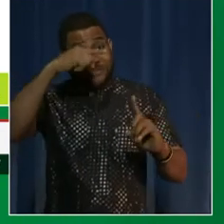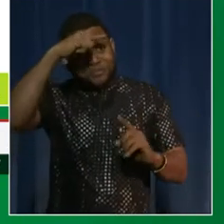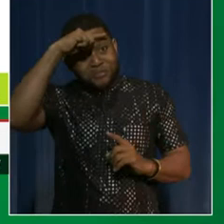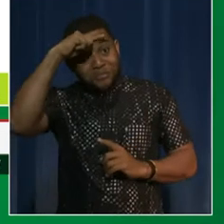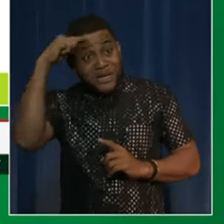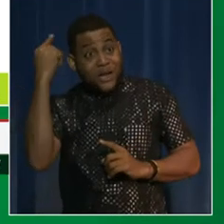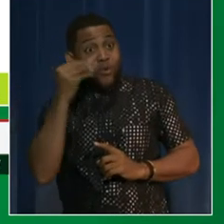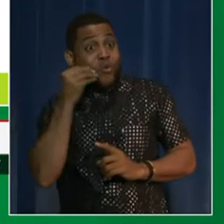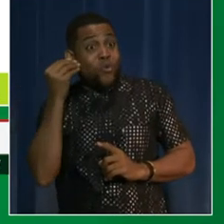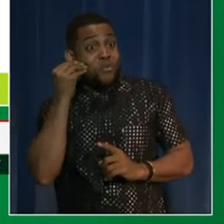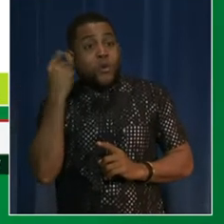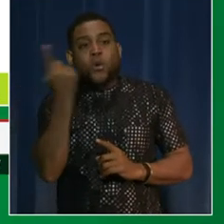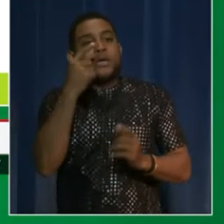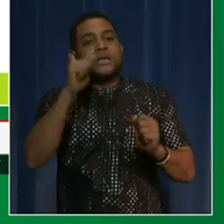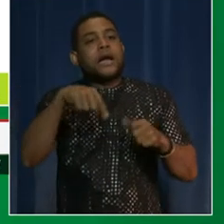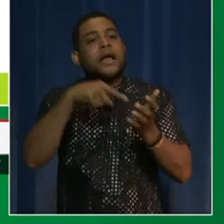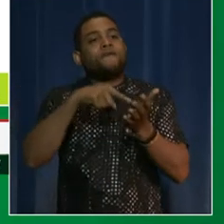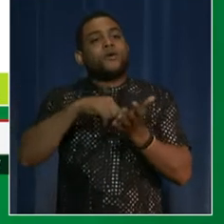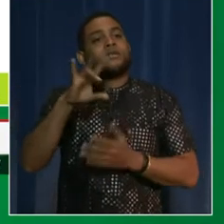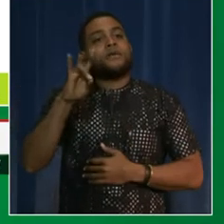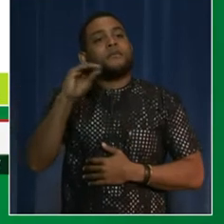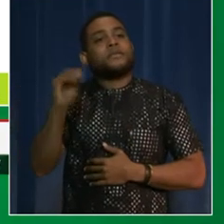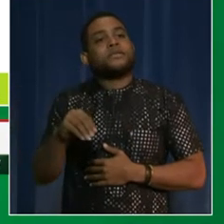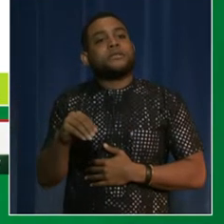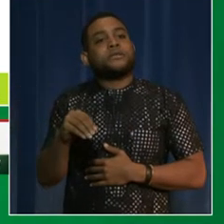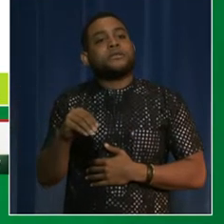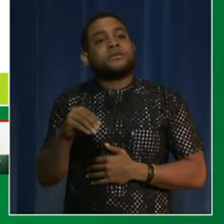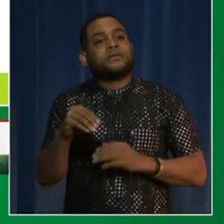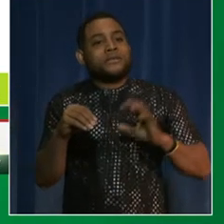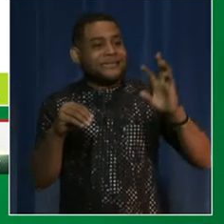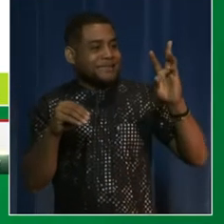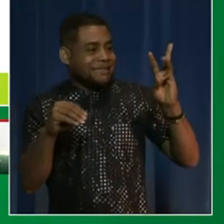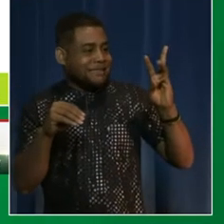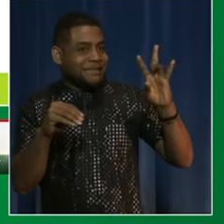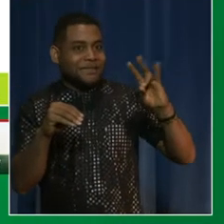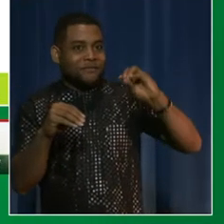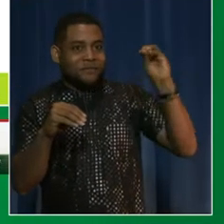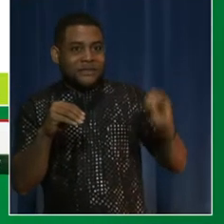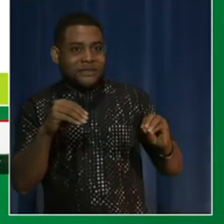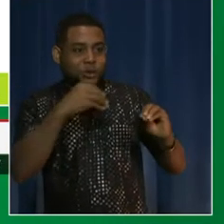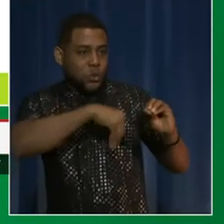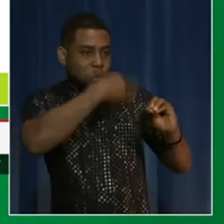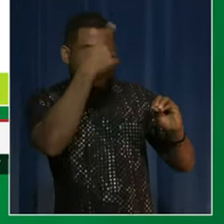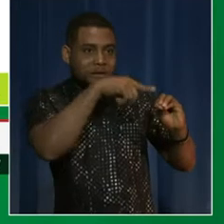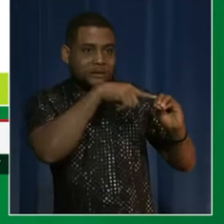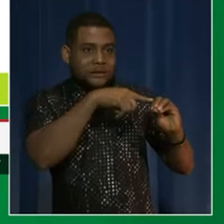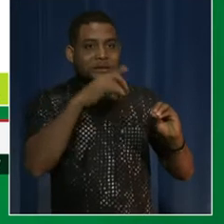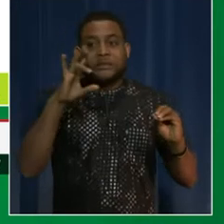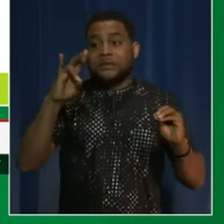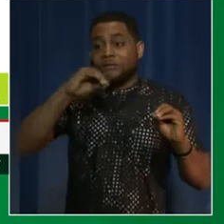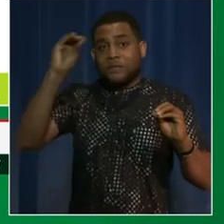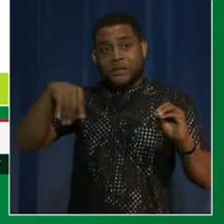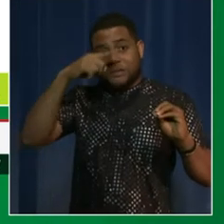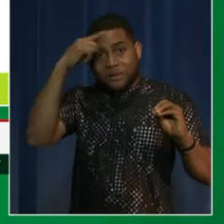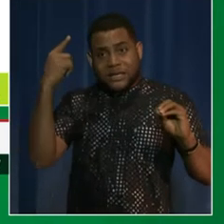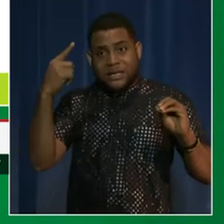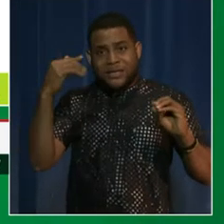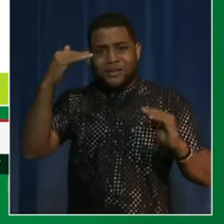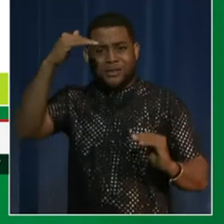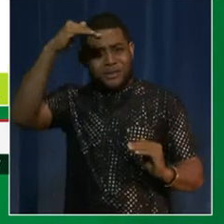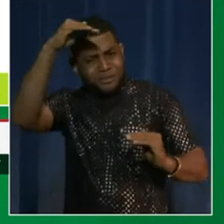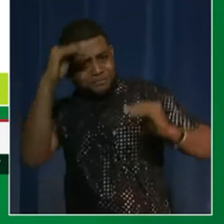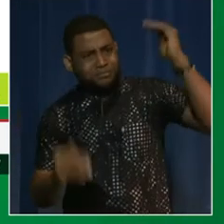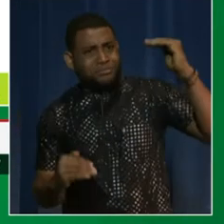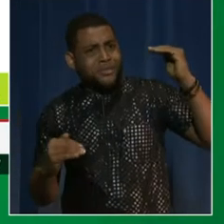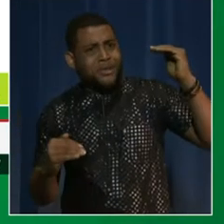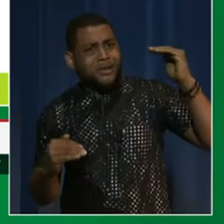about 7% of those homes that were on the market. So there's a lot we have to do. And what the strike force will do is look at